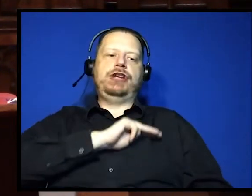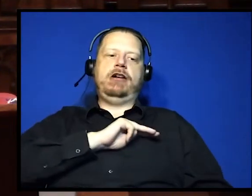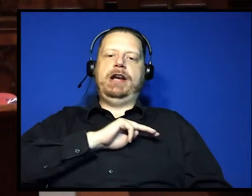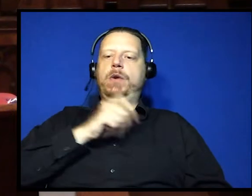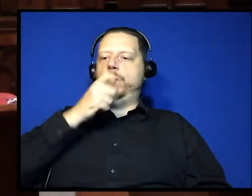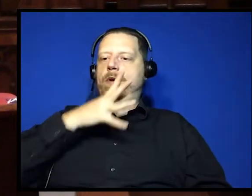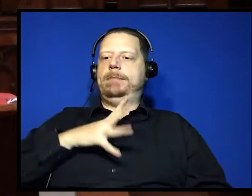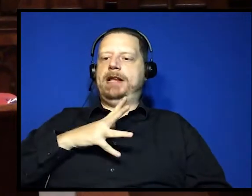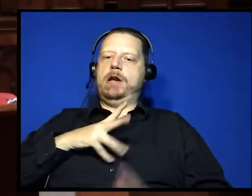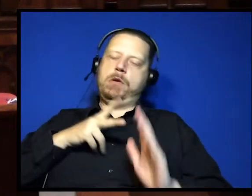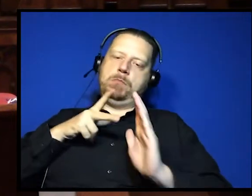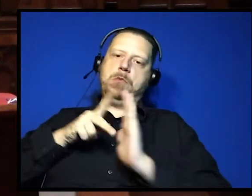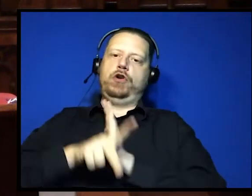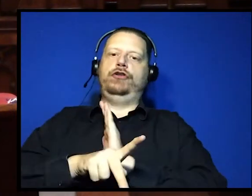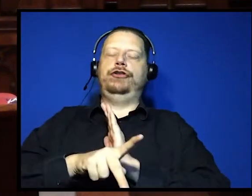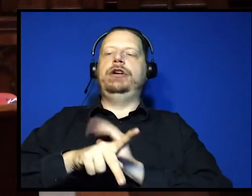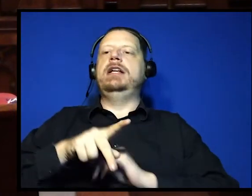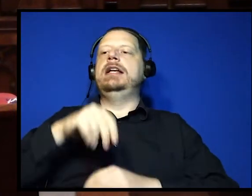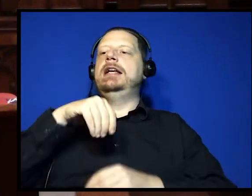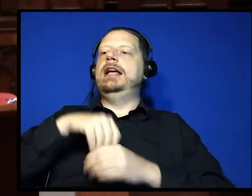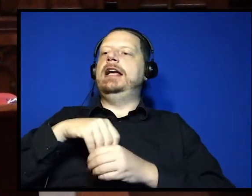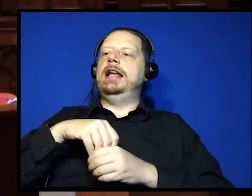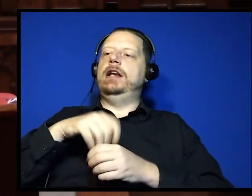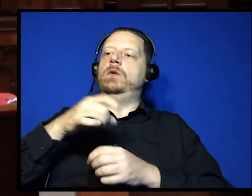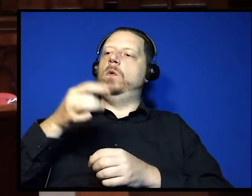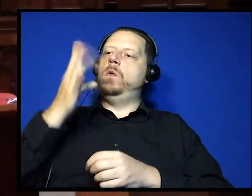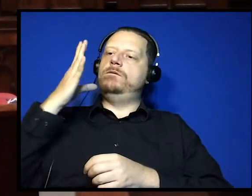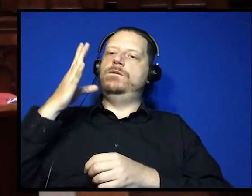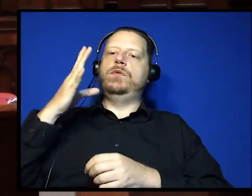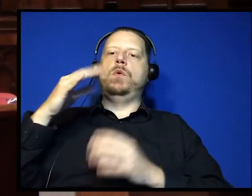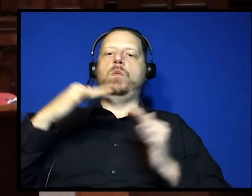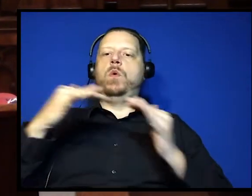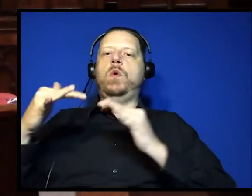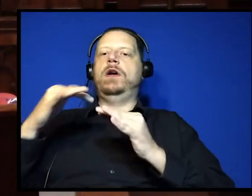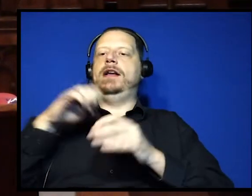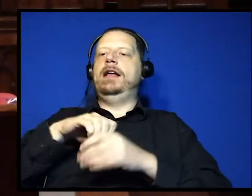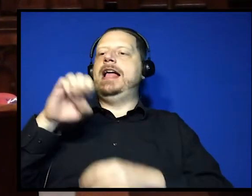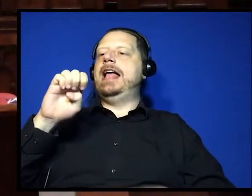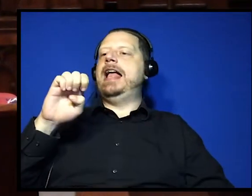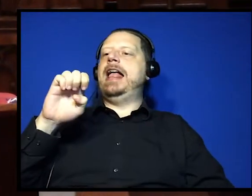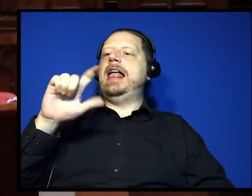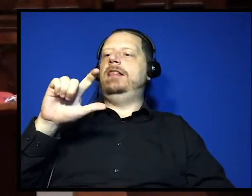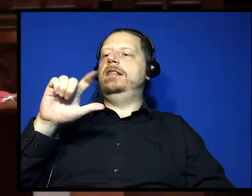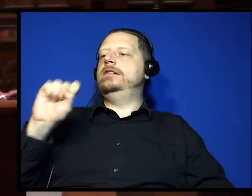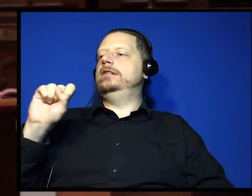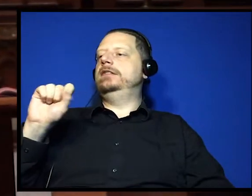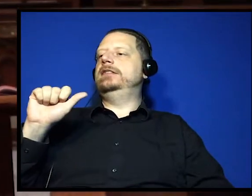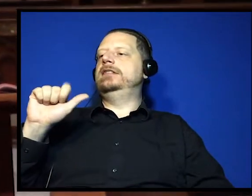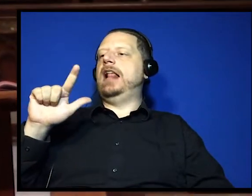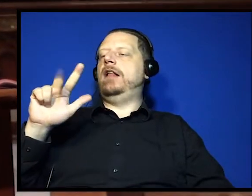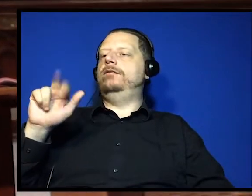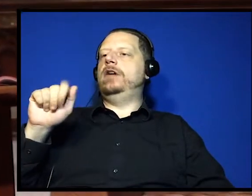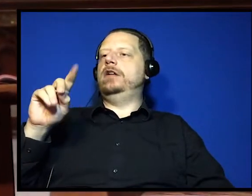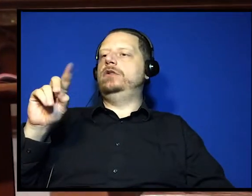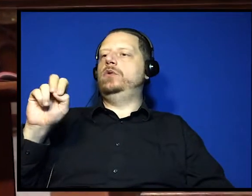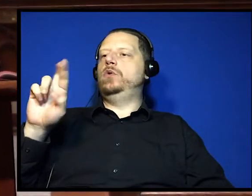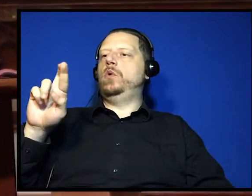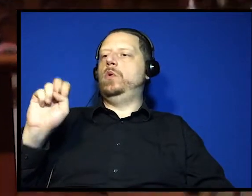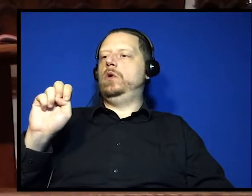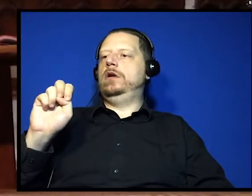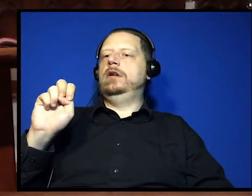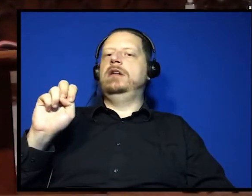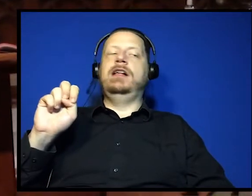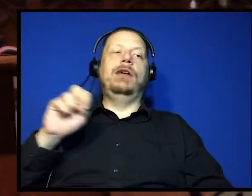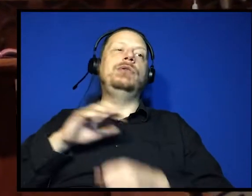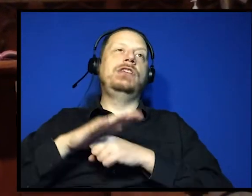been murdered in the brutal war in El Salvador. That was enough